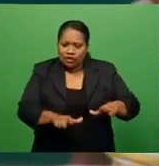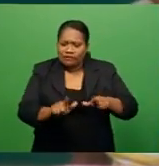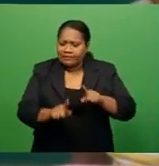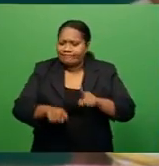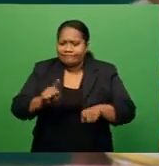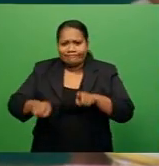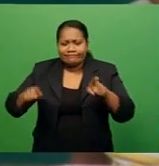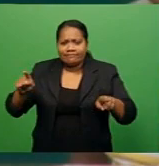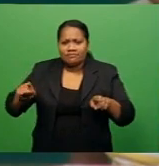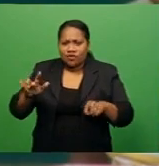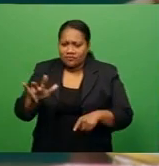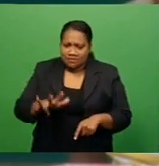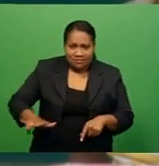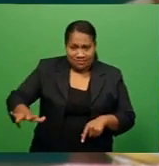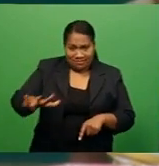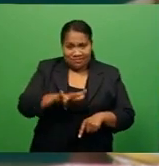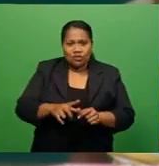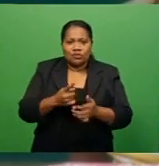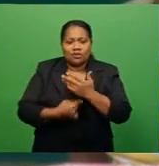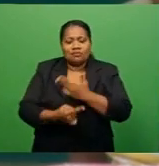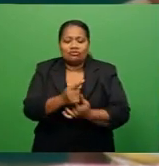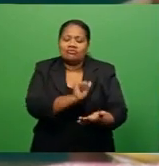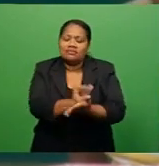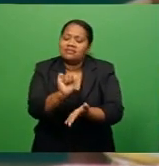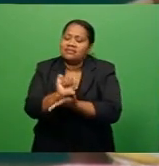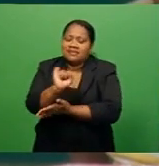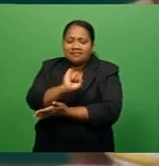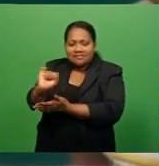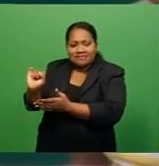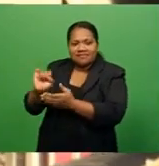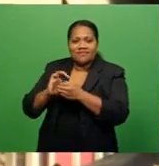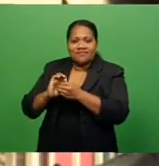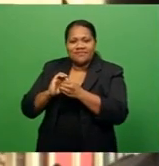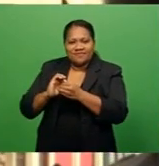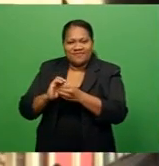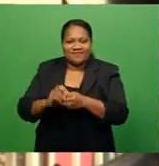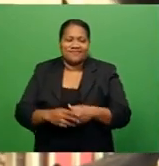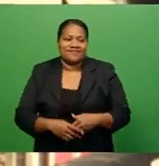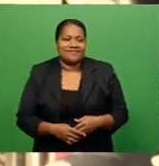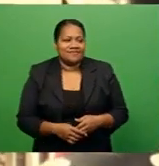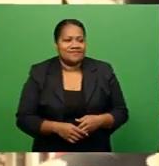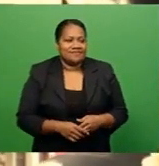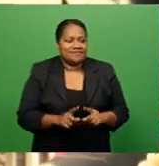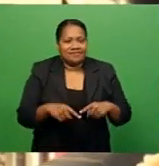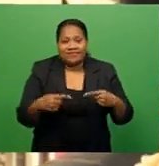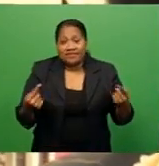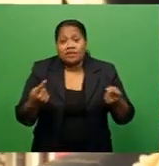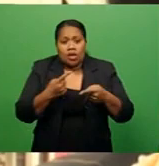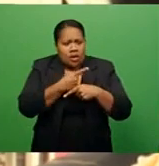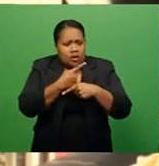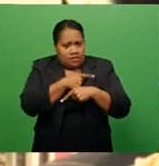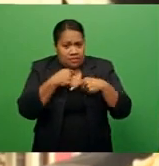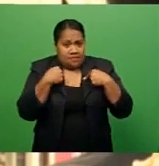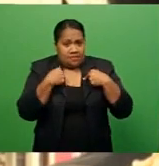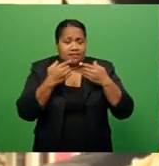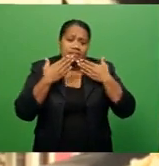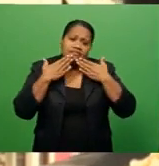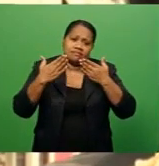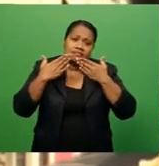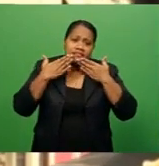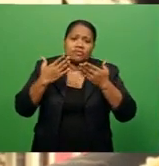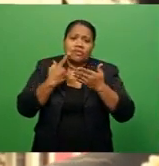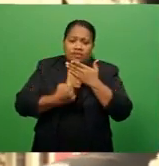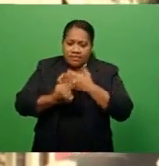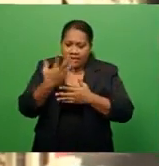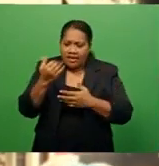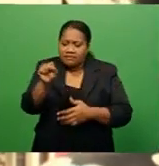and Lomaiviti gets to sell their produce. We are thankful that at least a temporary space